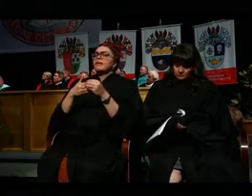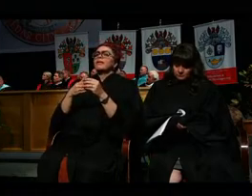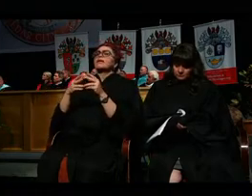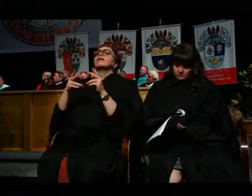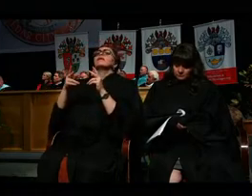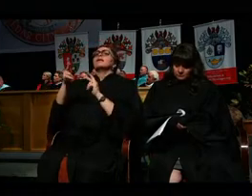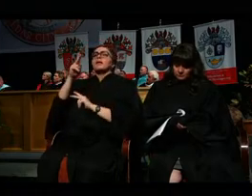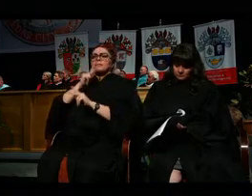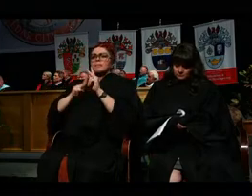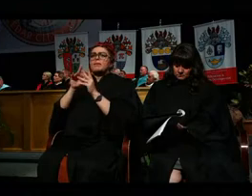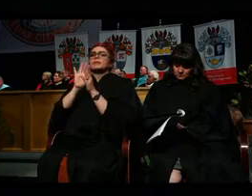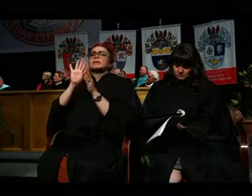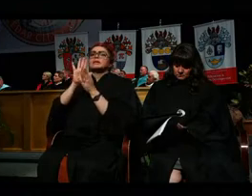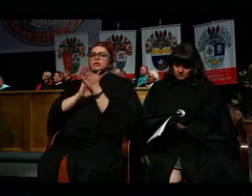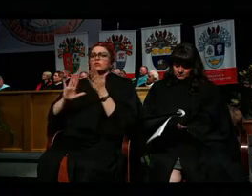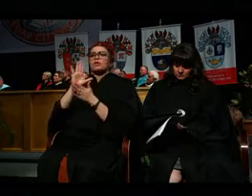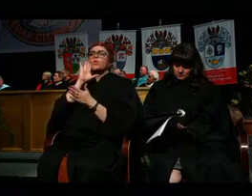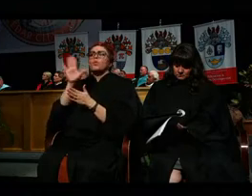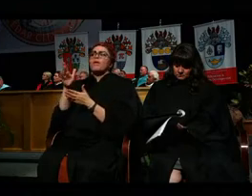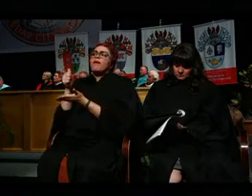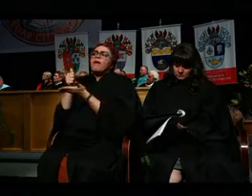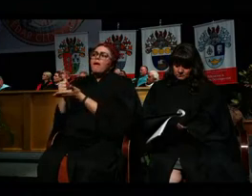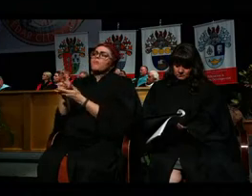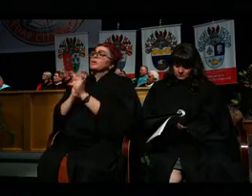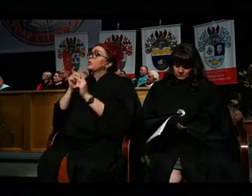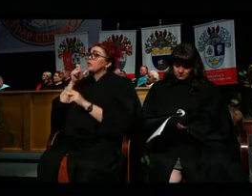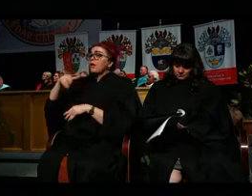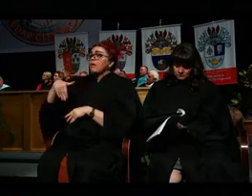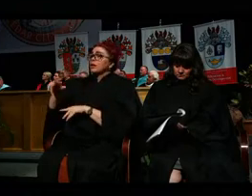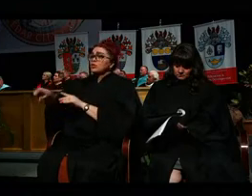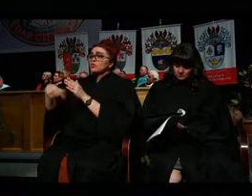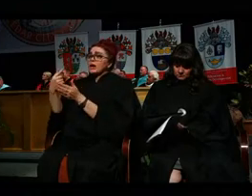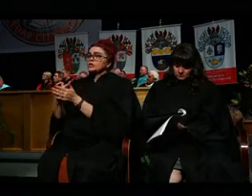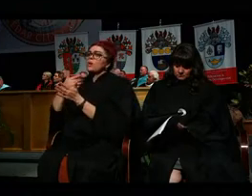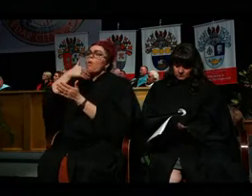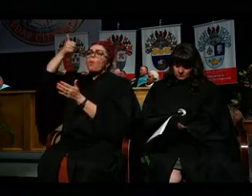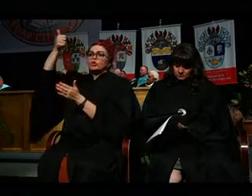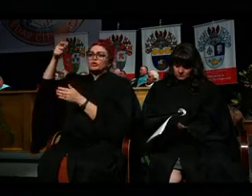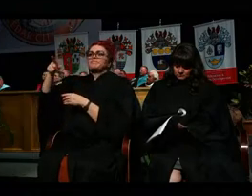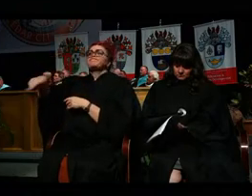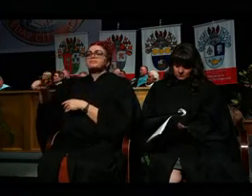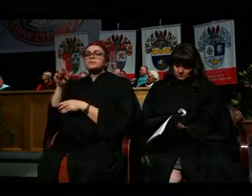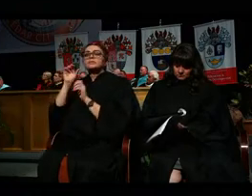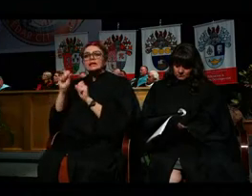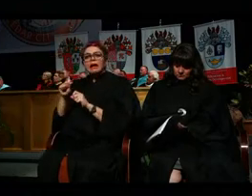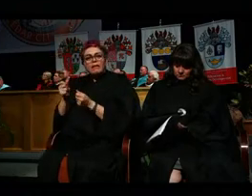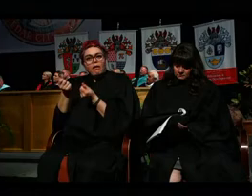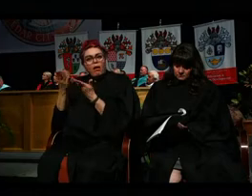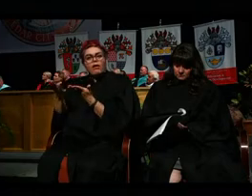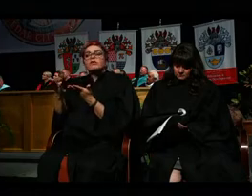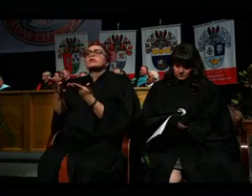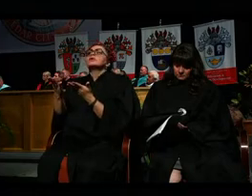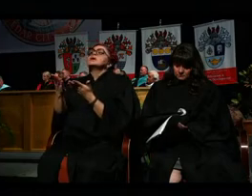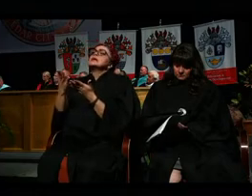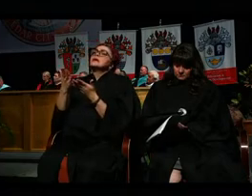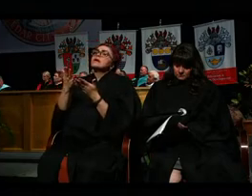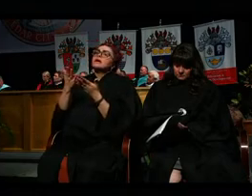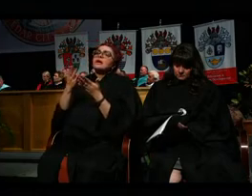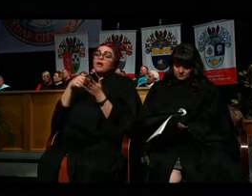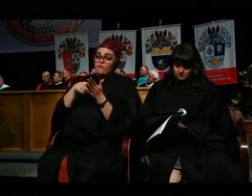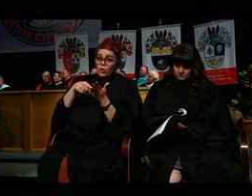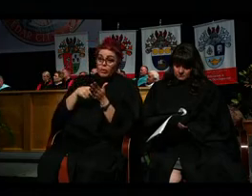students cross the finish line. We can do this by offering accessible, affordable, flexible, and high-quality online